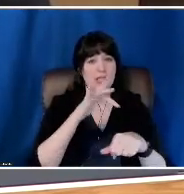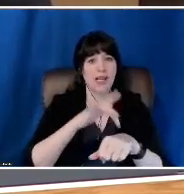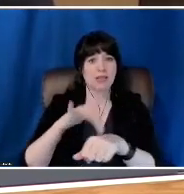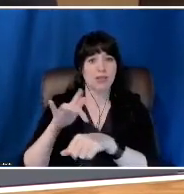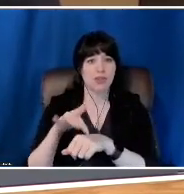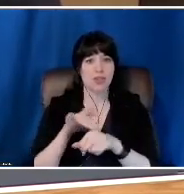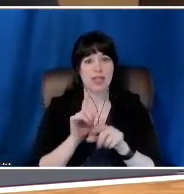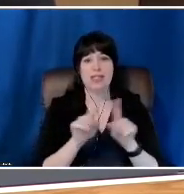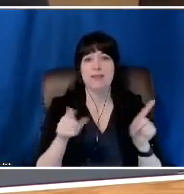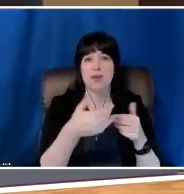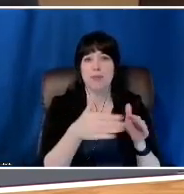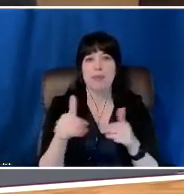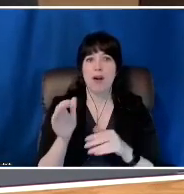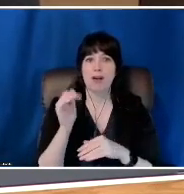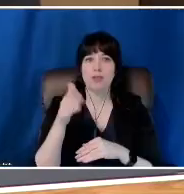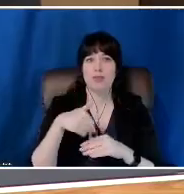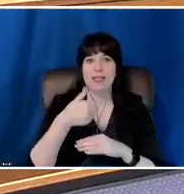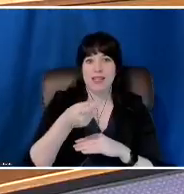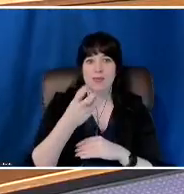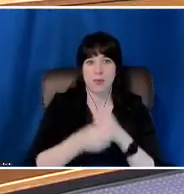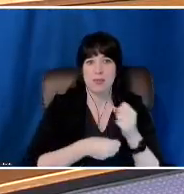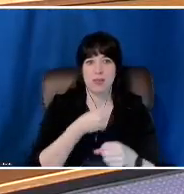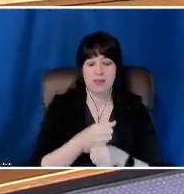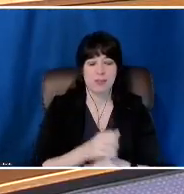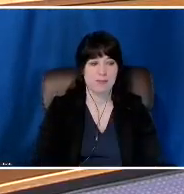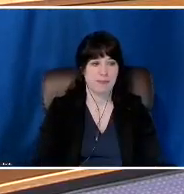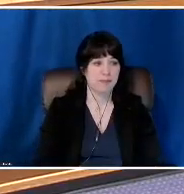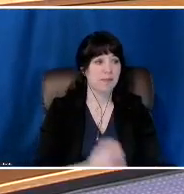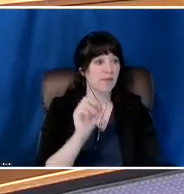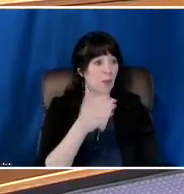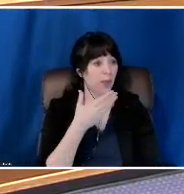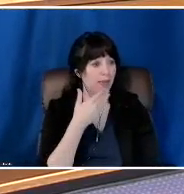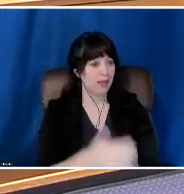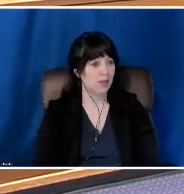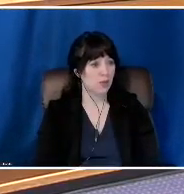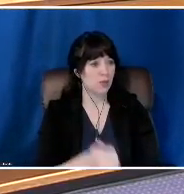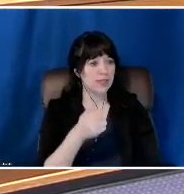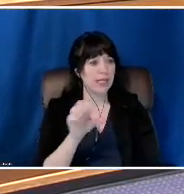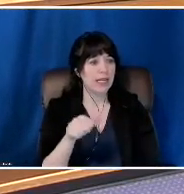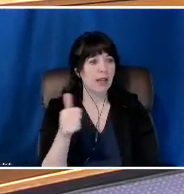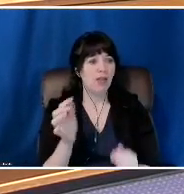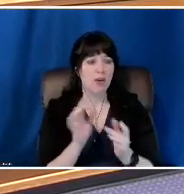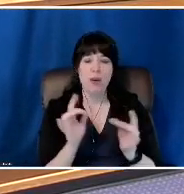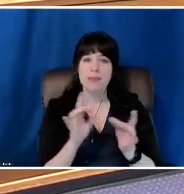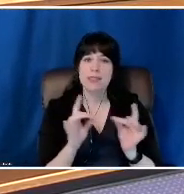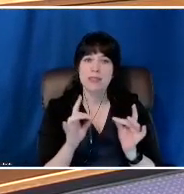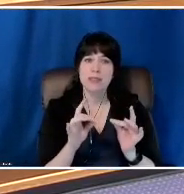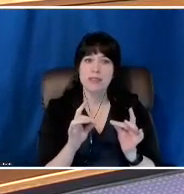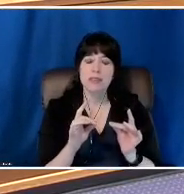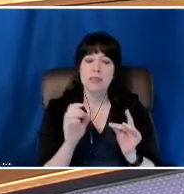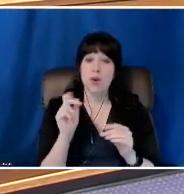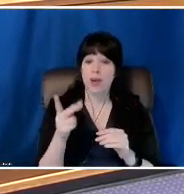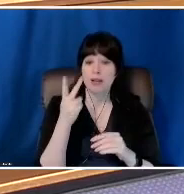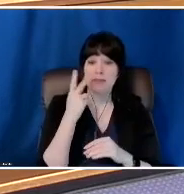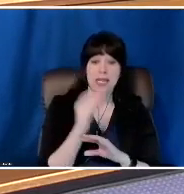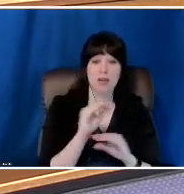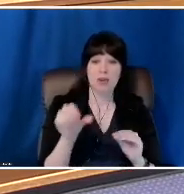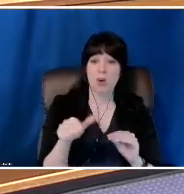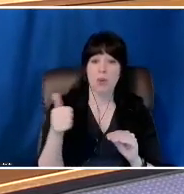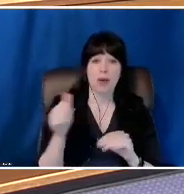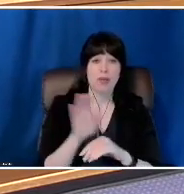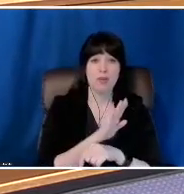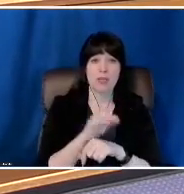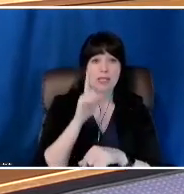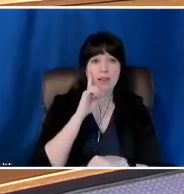the next few years. Thank you. Any other comments? All right, seeing no further business for the Urban